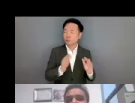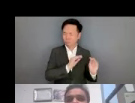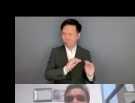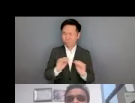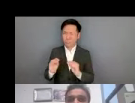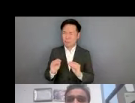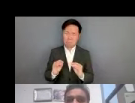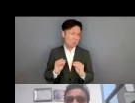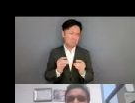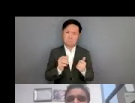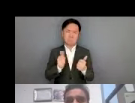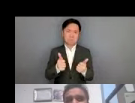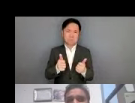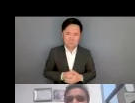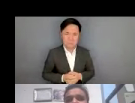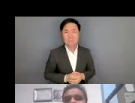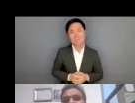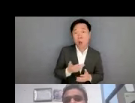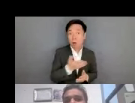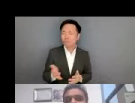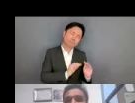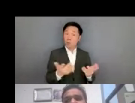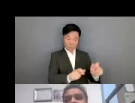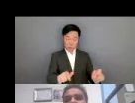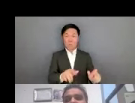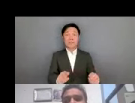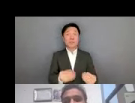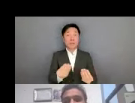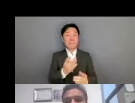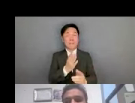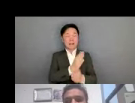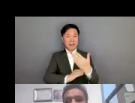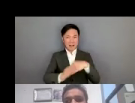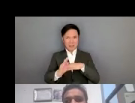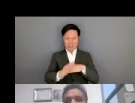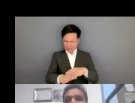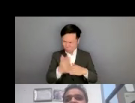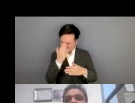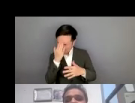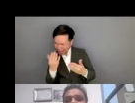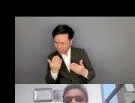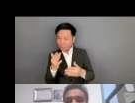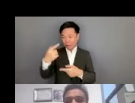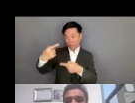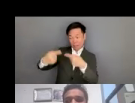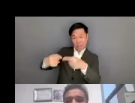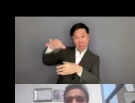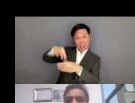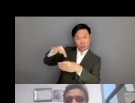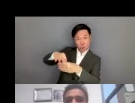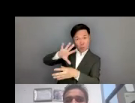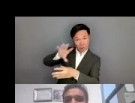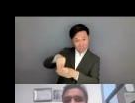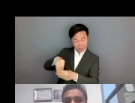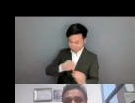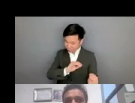we also trained. We also aware the young people with disabilities on the inclusive electoral process,